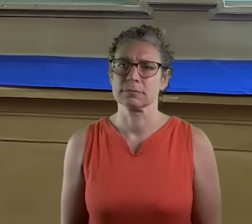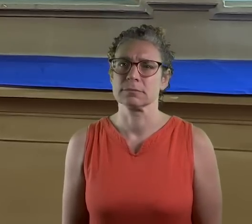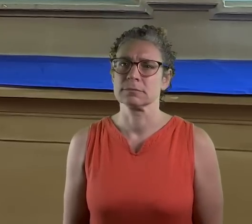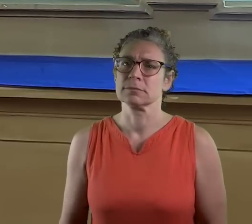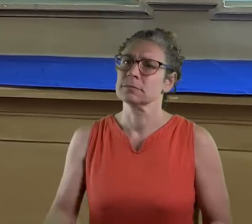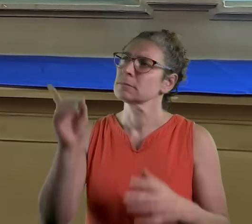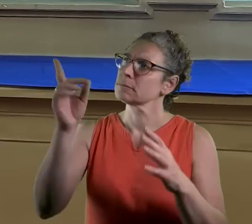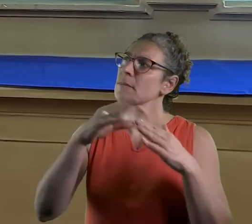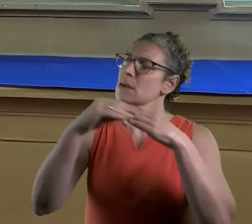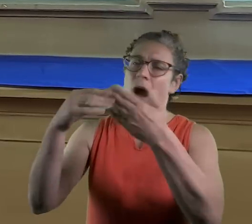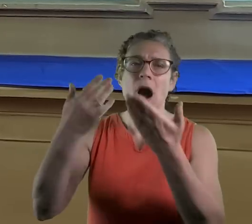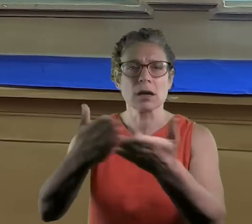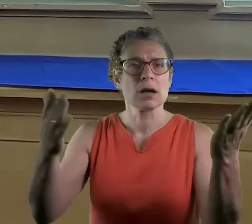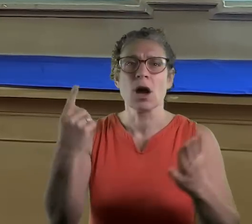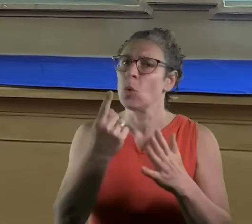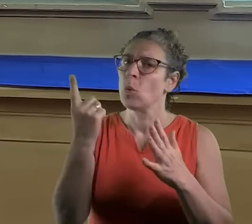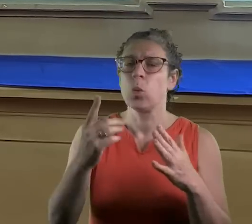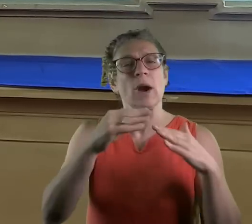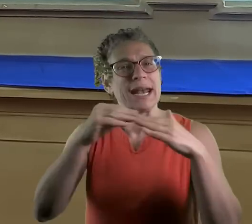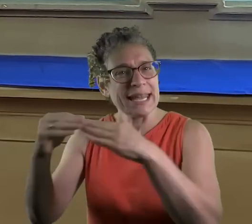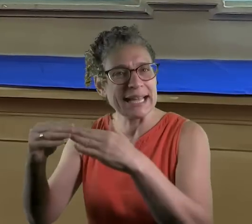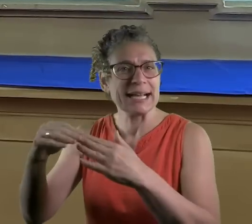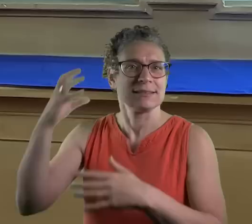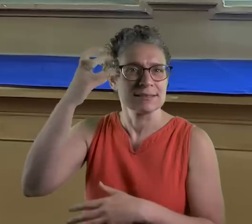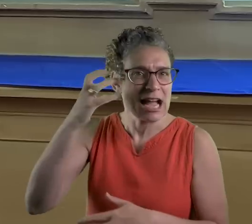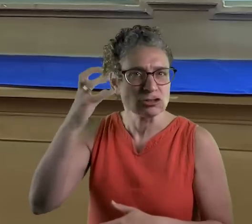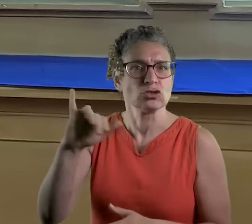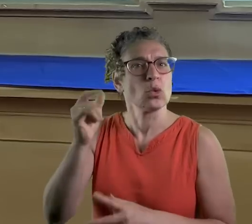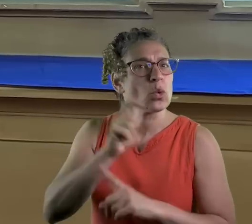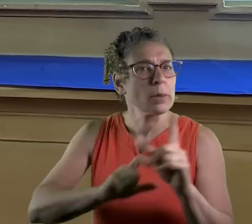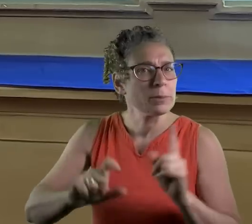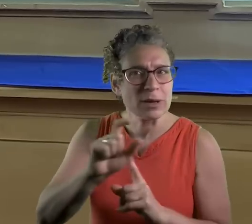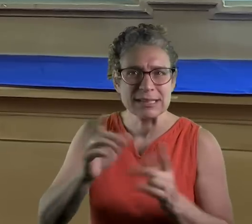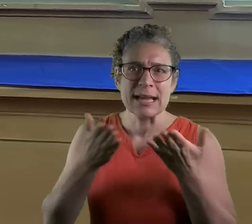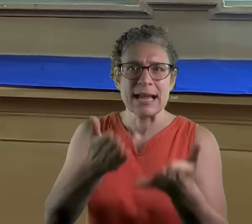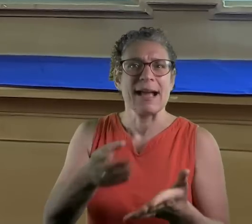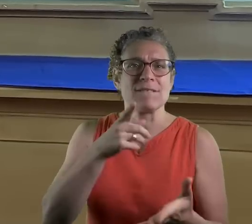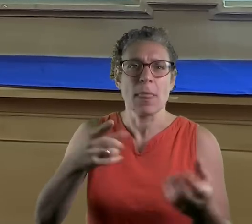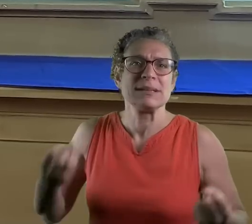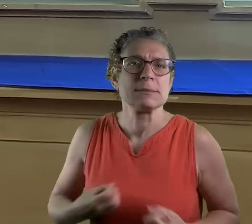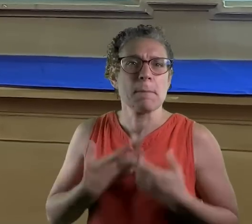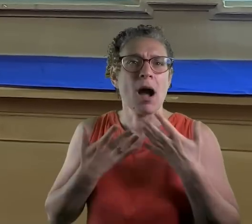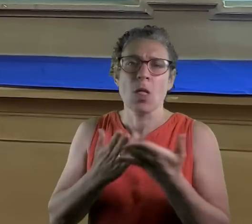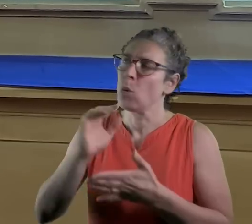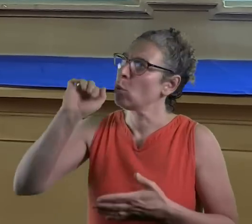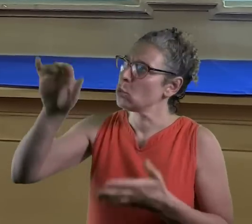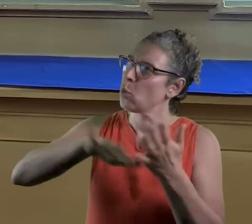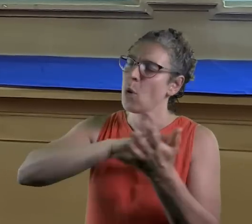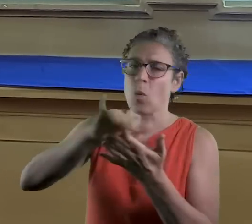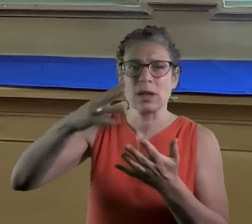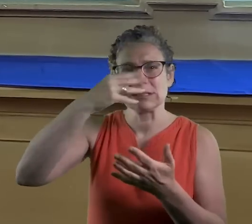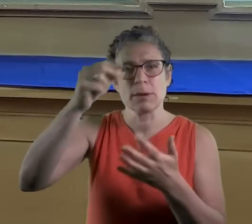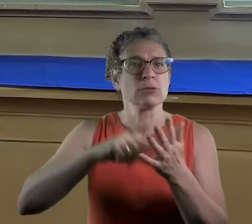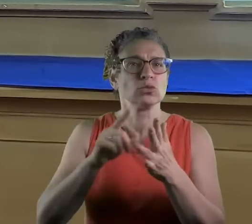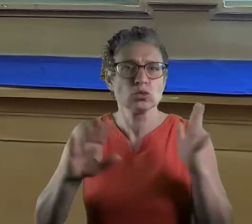Guide those who lead nations and communities. Inspire them by your Holy Spirit to work